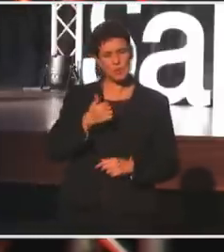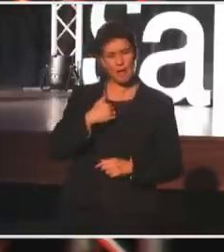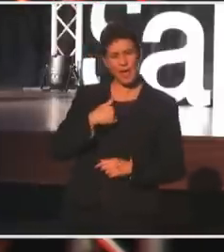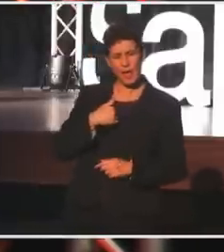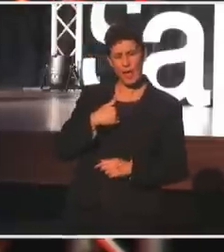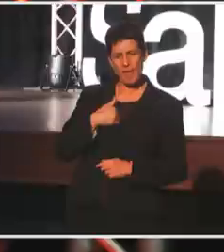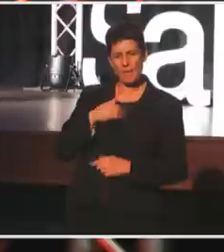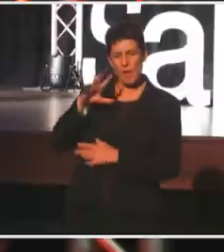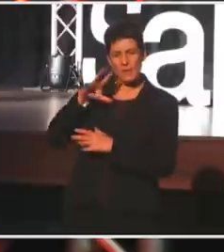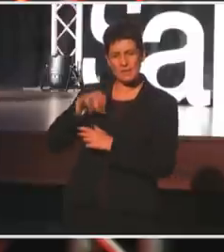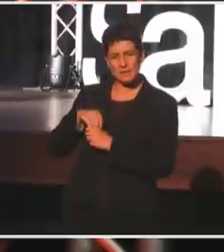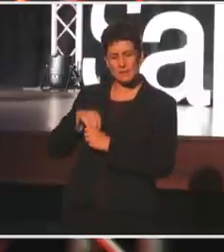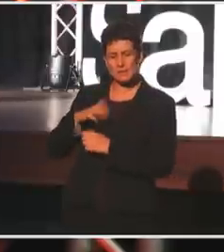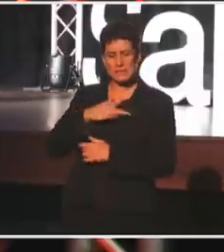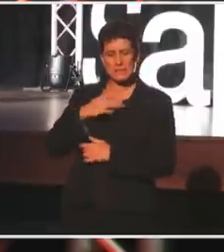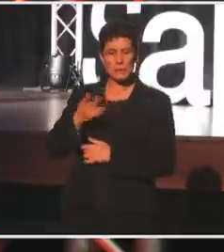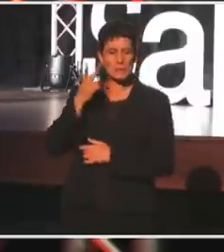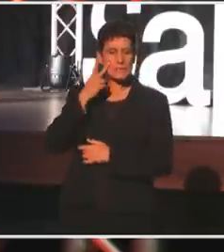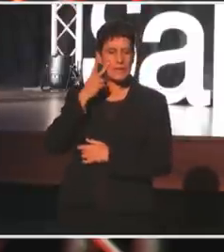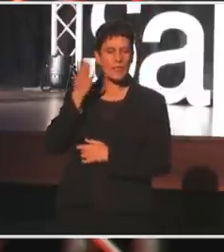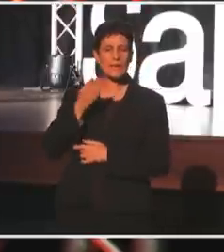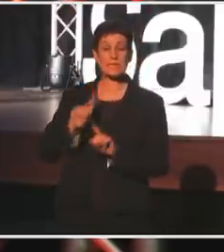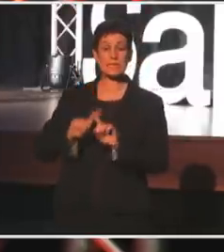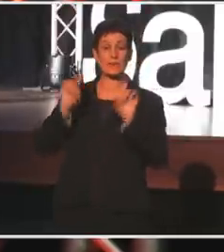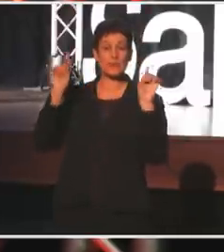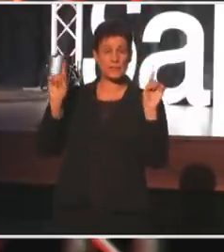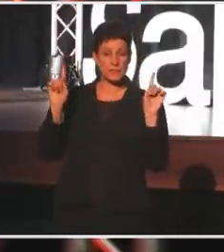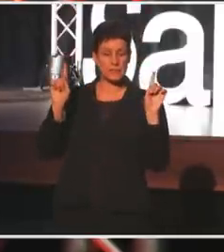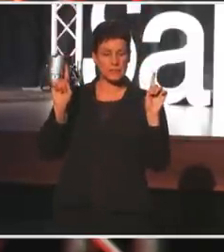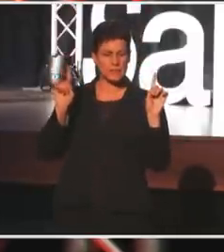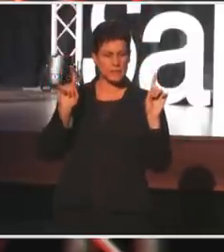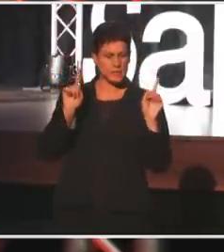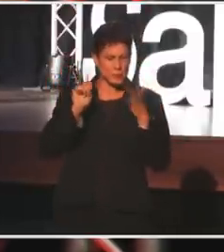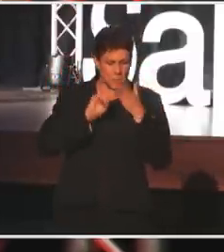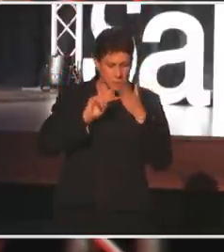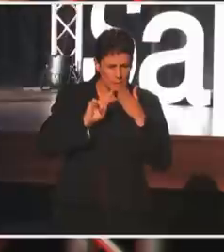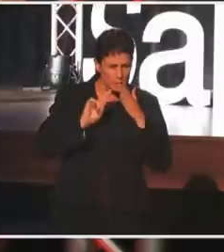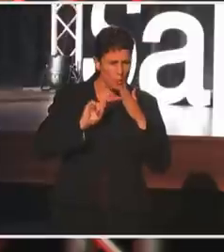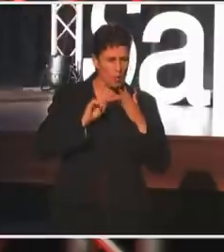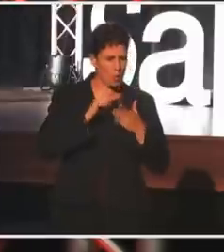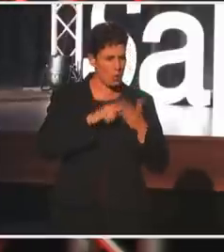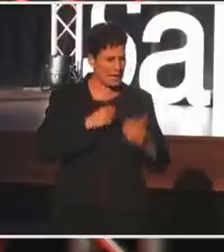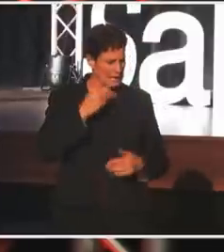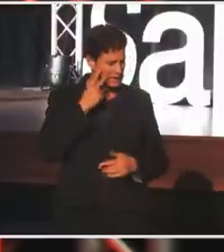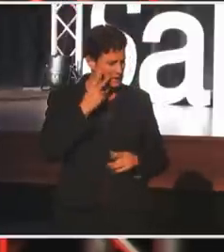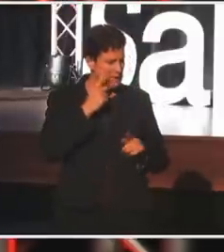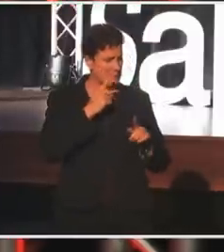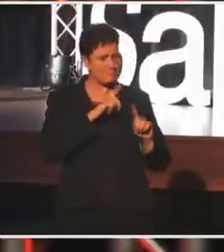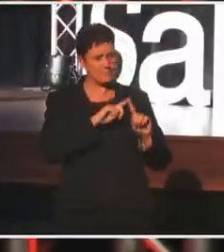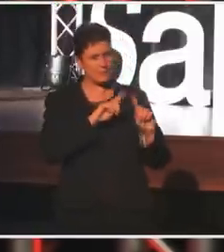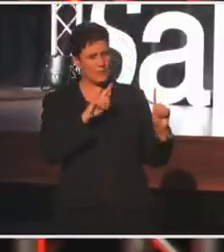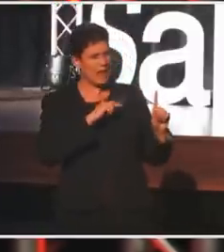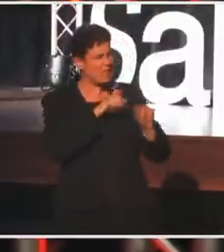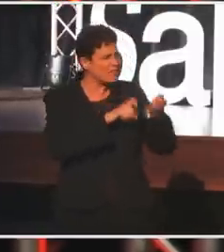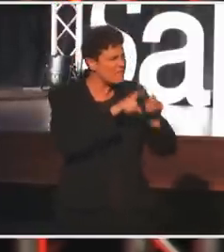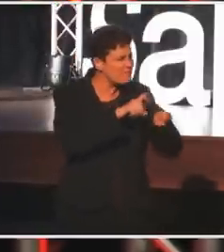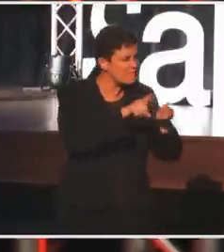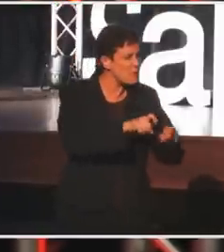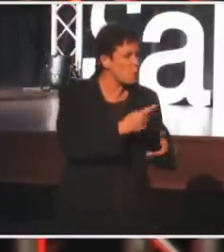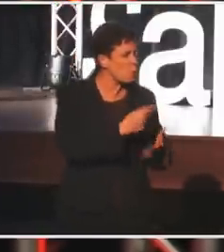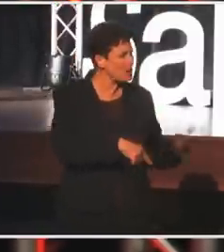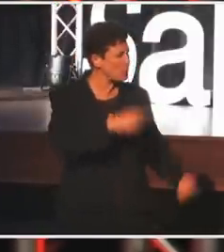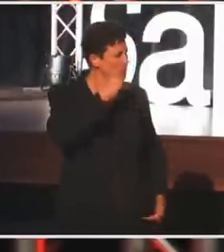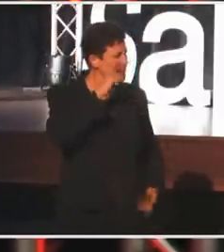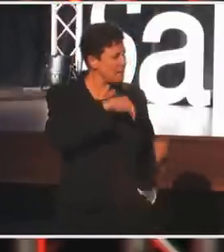differently. To explore the ways that we think differently, I asked dozens of musicians what they